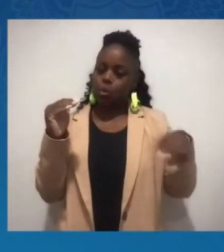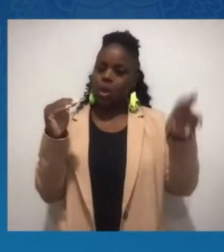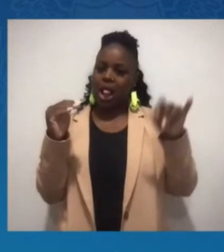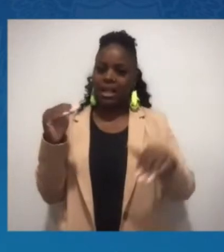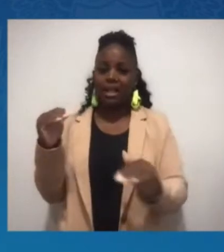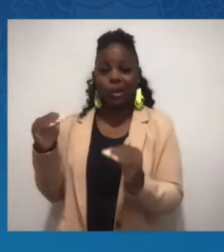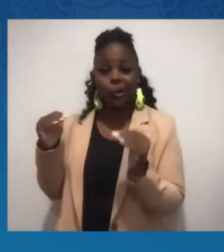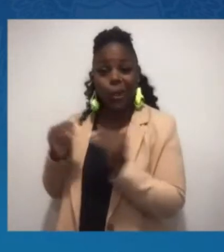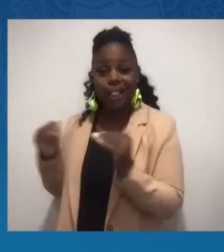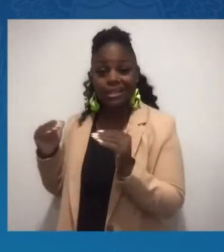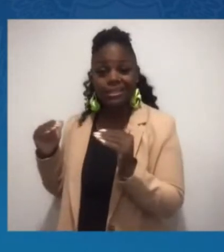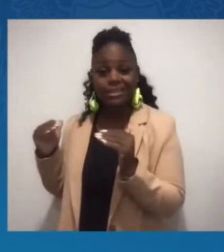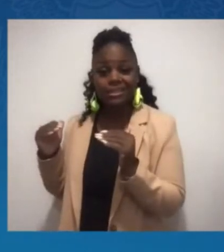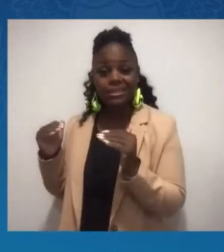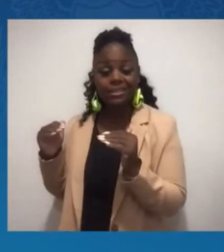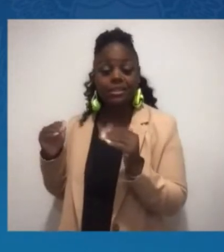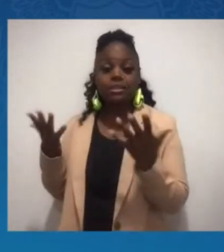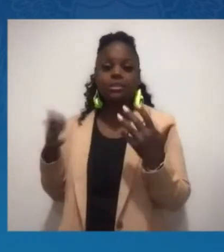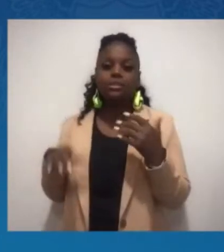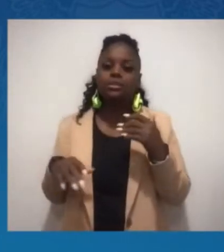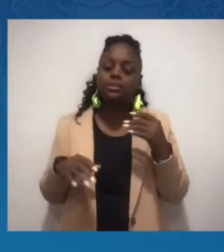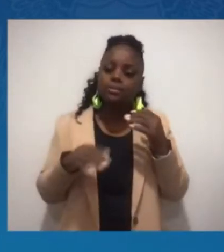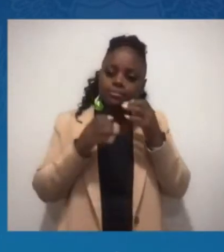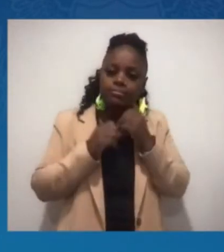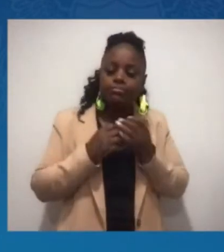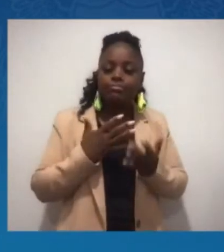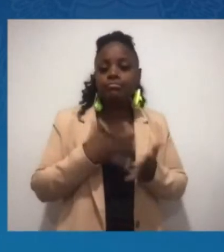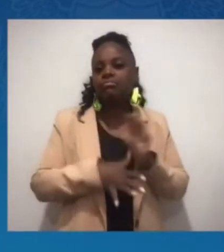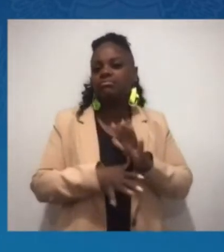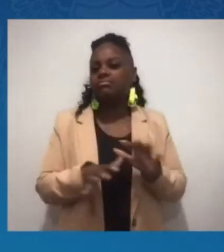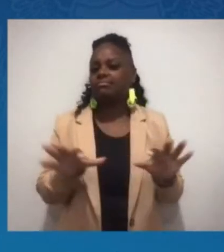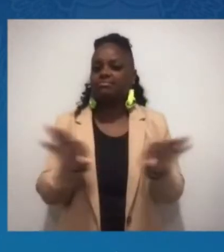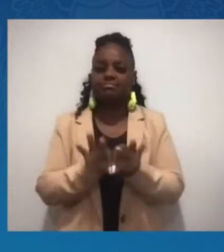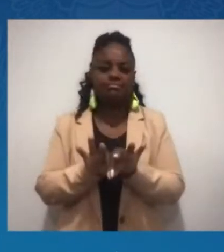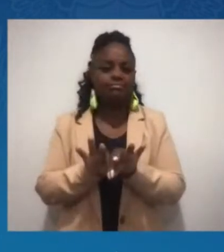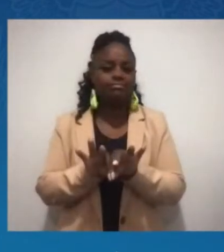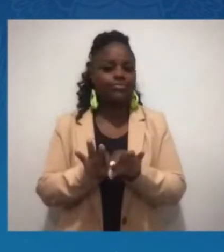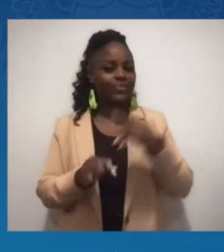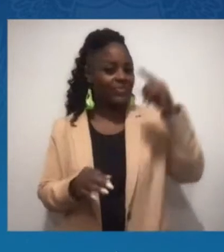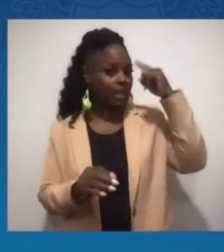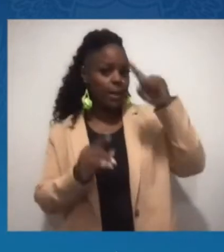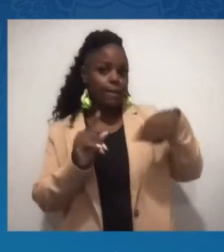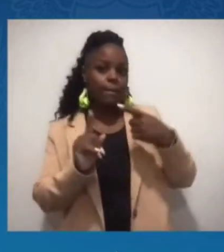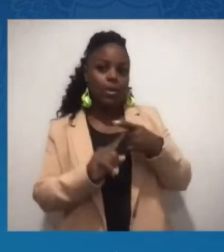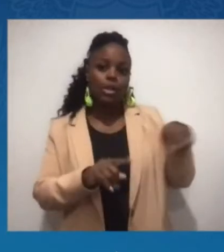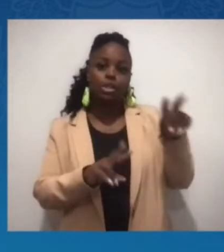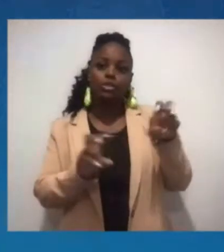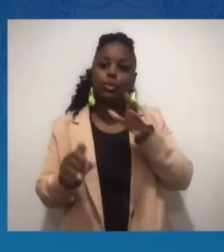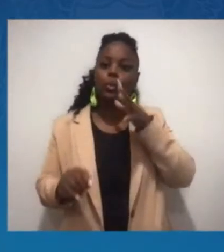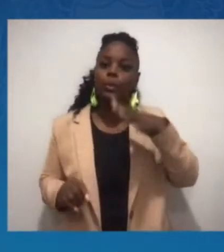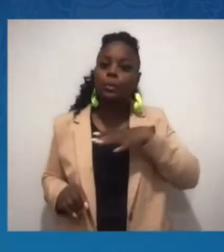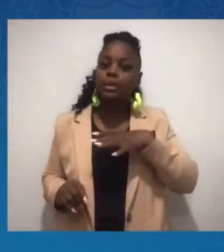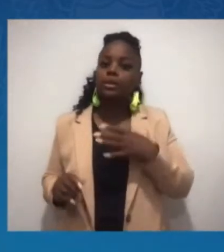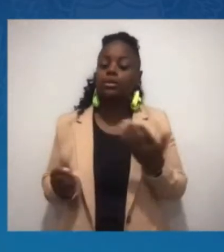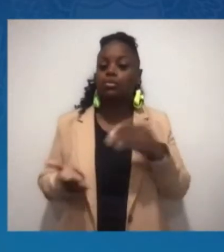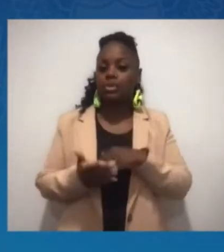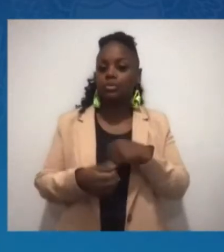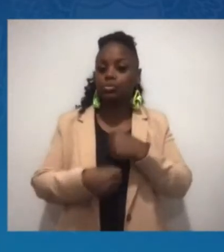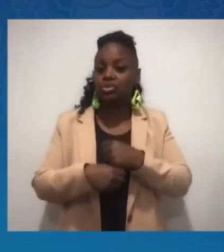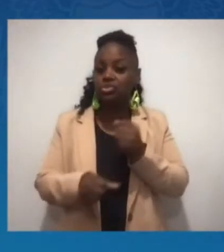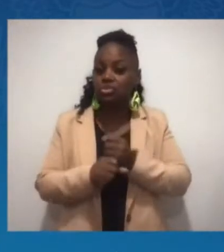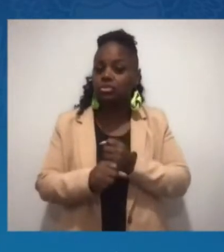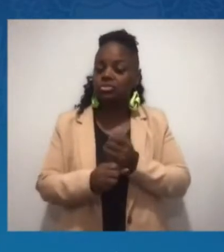And then putting this issue in that context and putting it in the context of where we